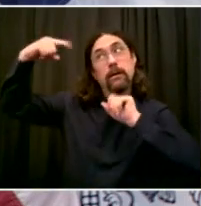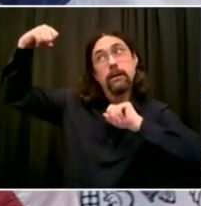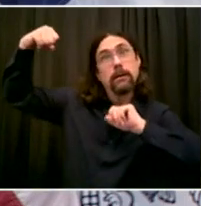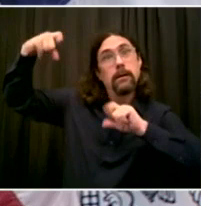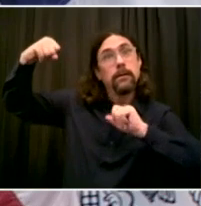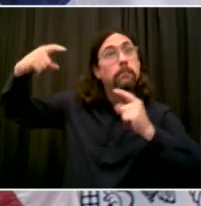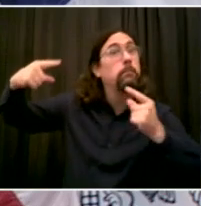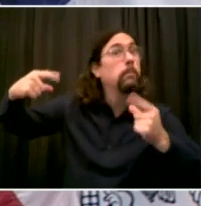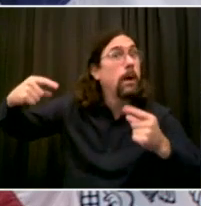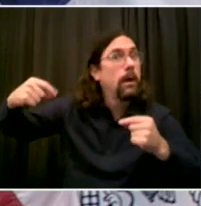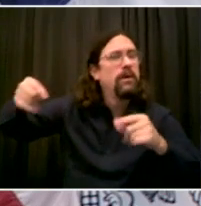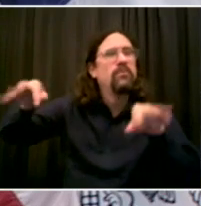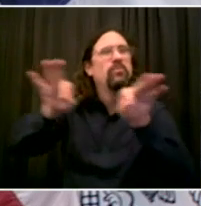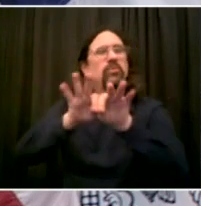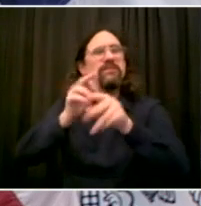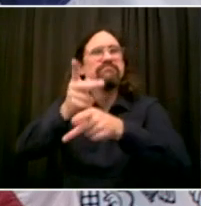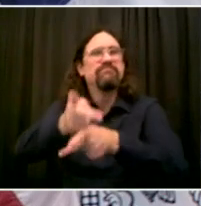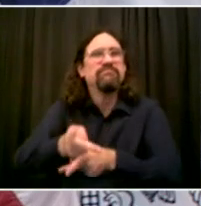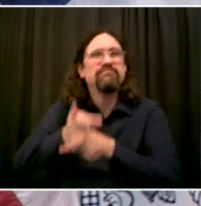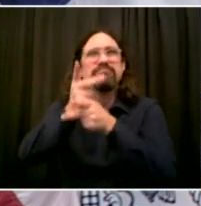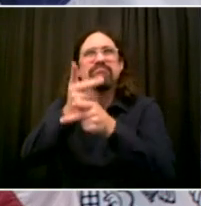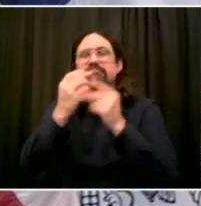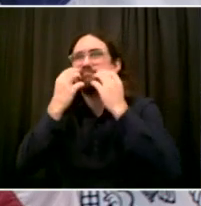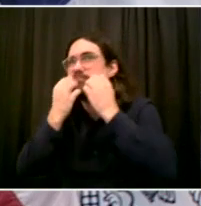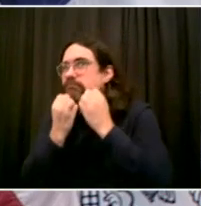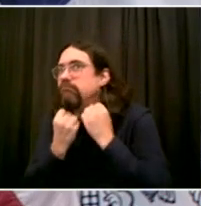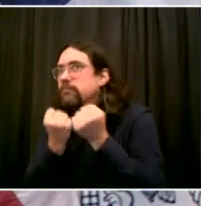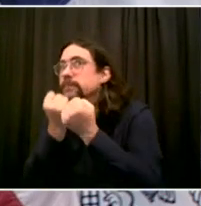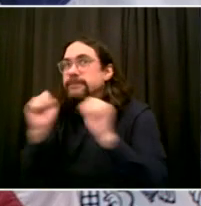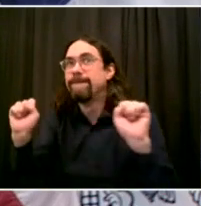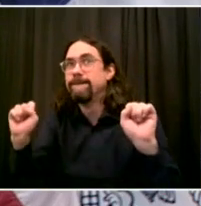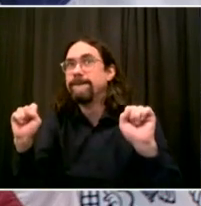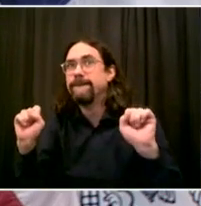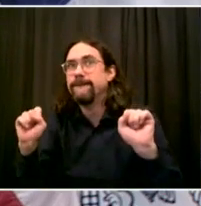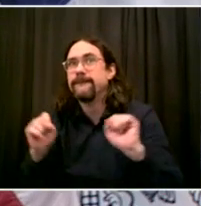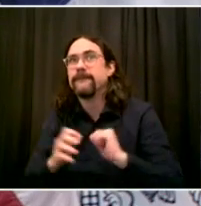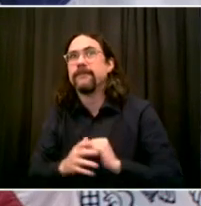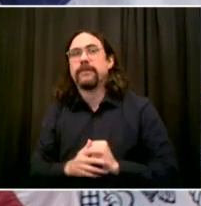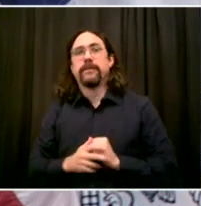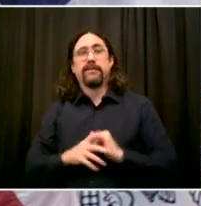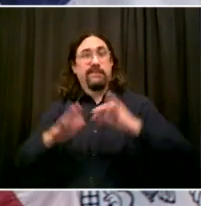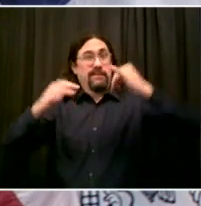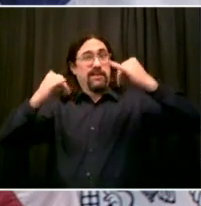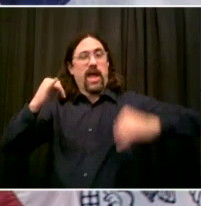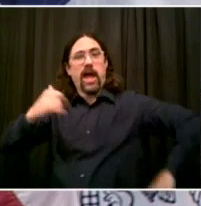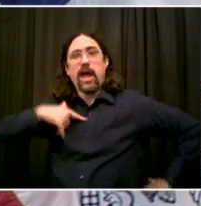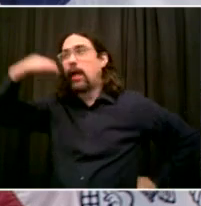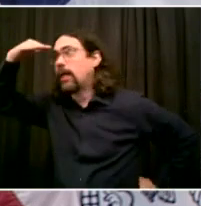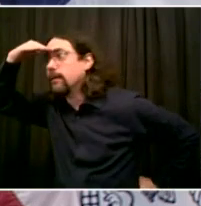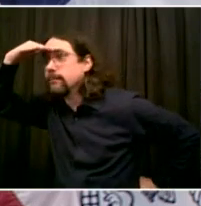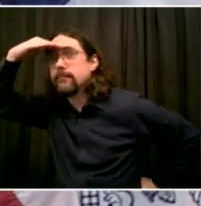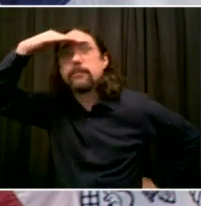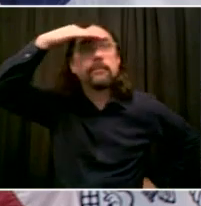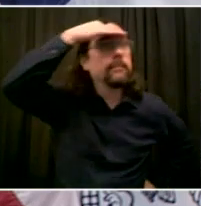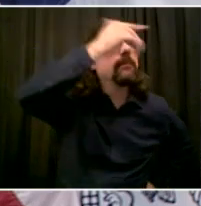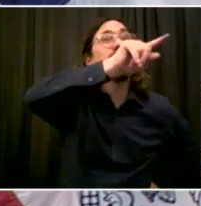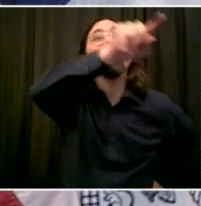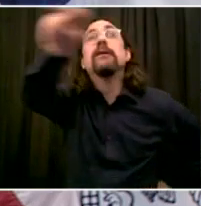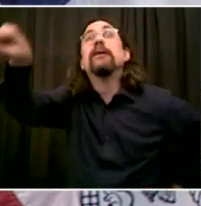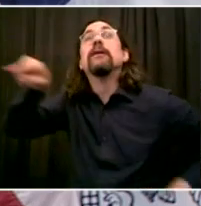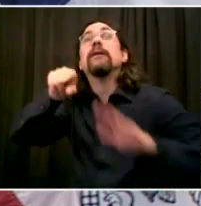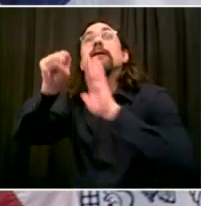X factor now. To see so many other states going in the wrong direction is causing us a lot of care in how we approach